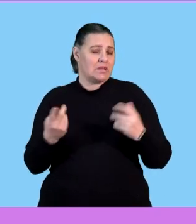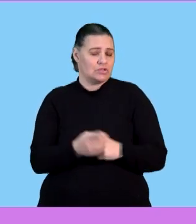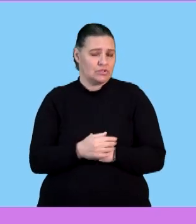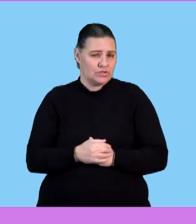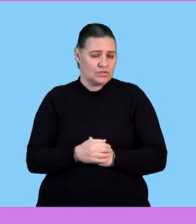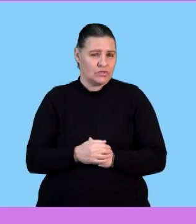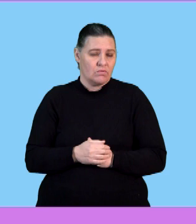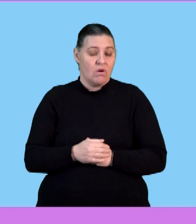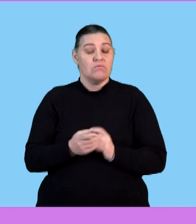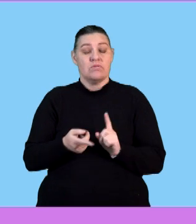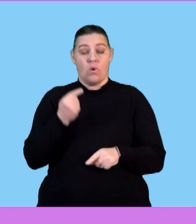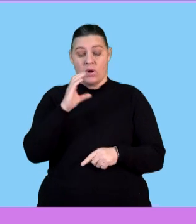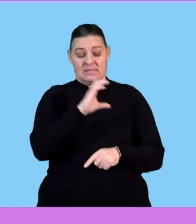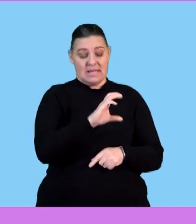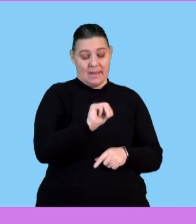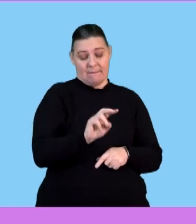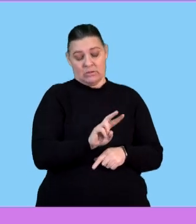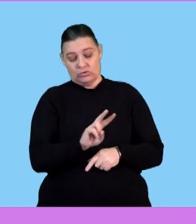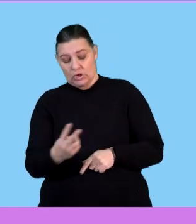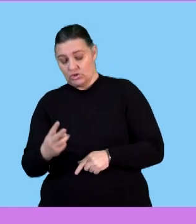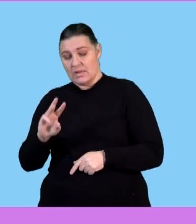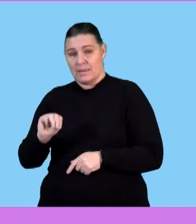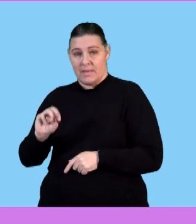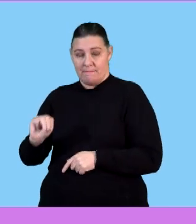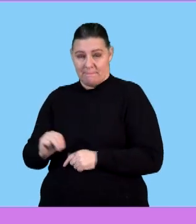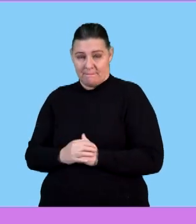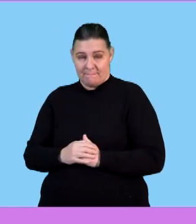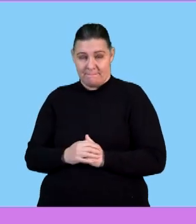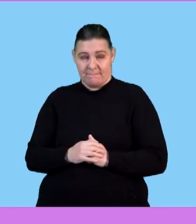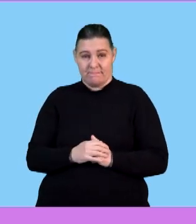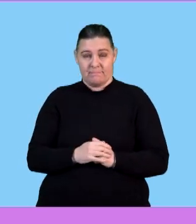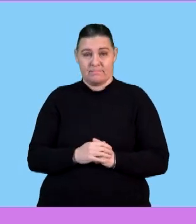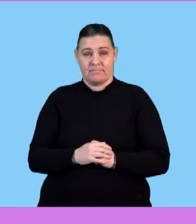we know we're converting now from centimeters to millimeters.